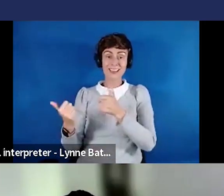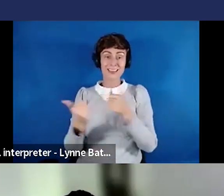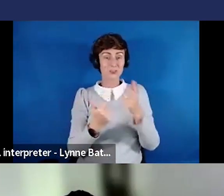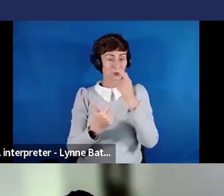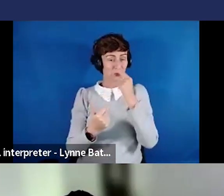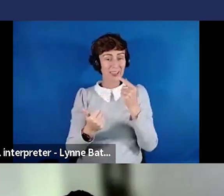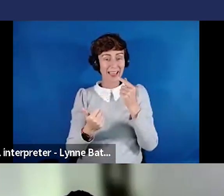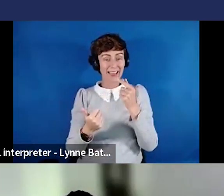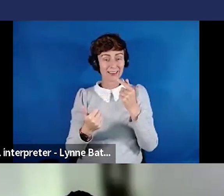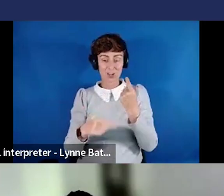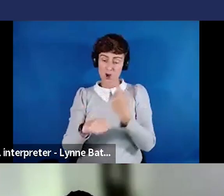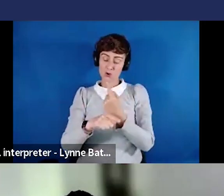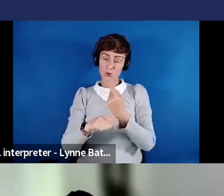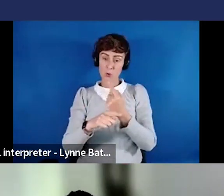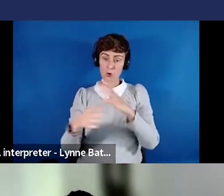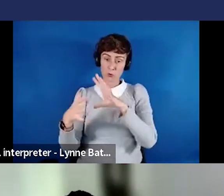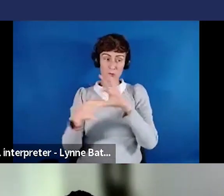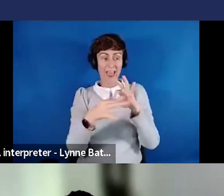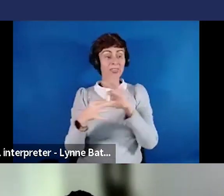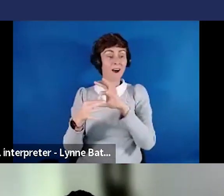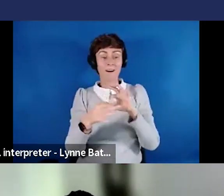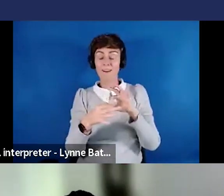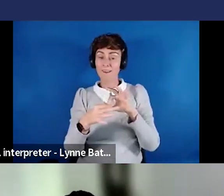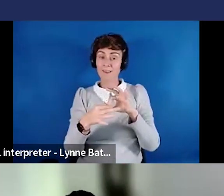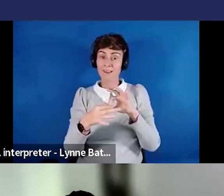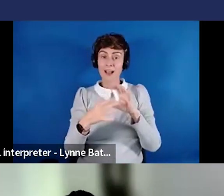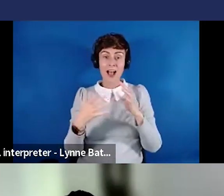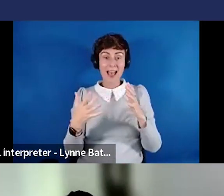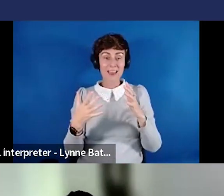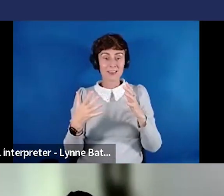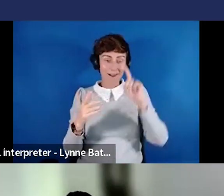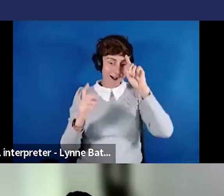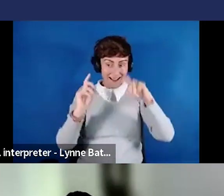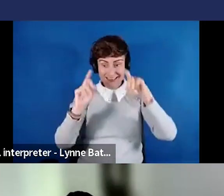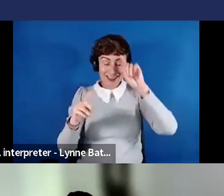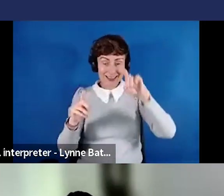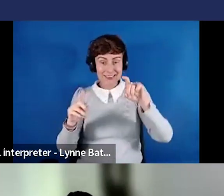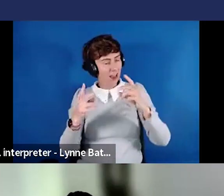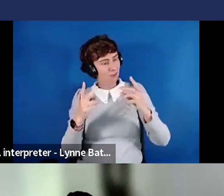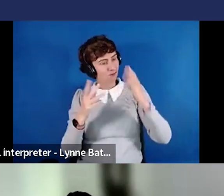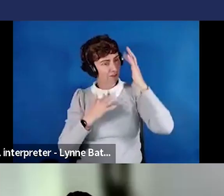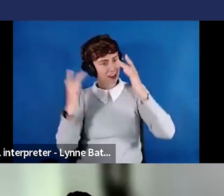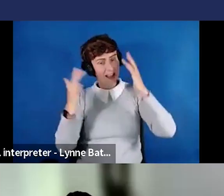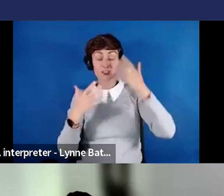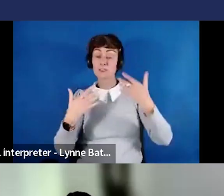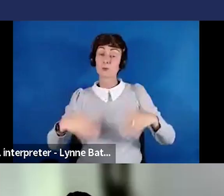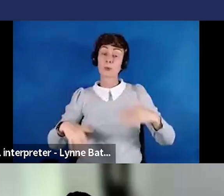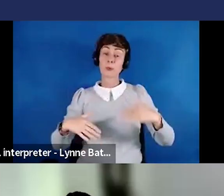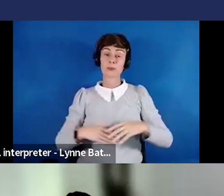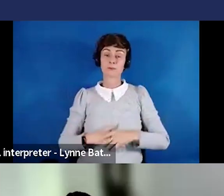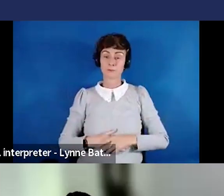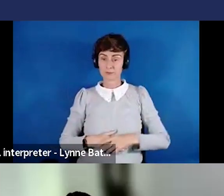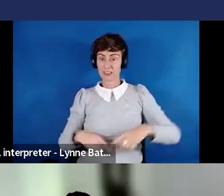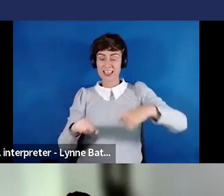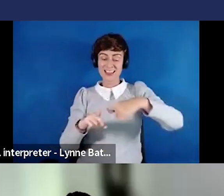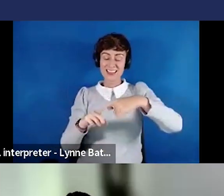in the space and even between us spark kind of ideas and things that we need to think about and reflect on in our own practice. Kieran,